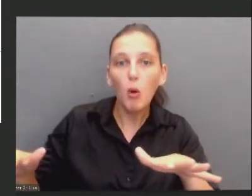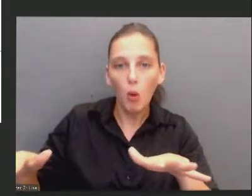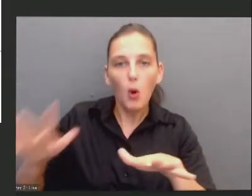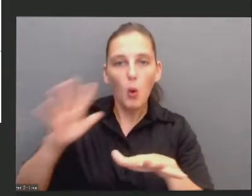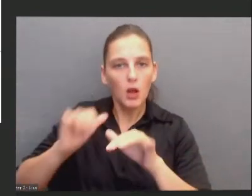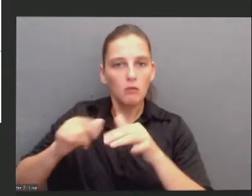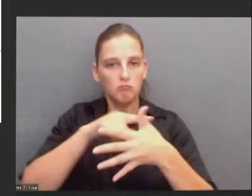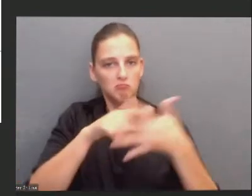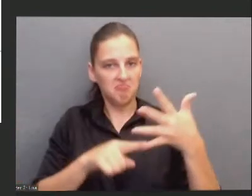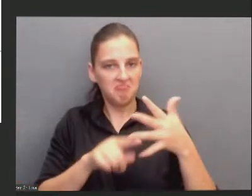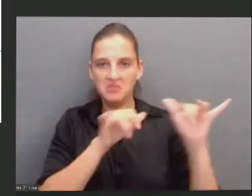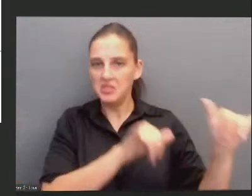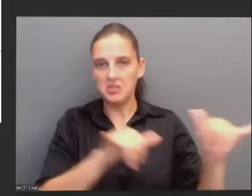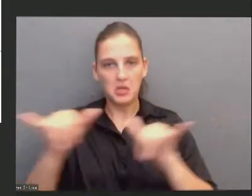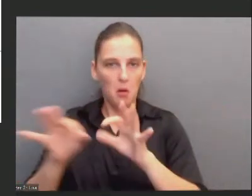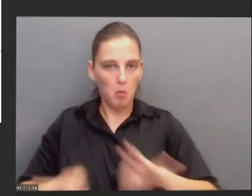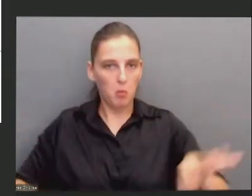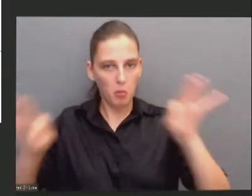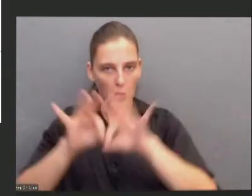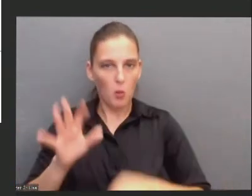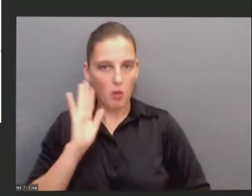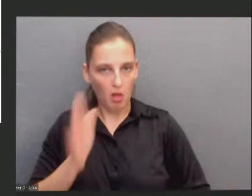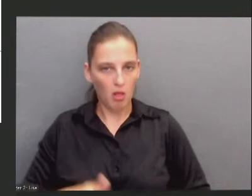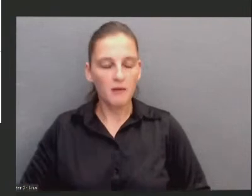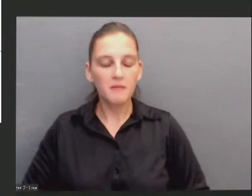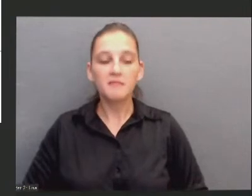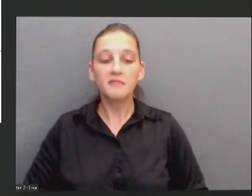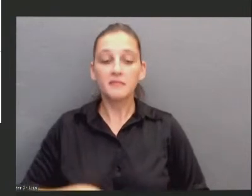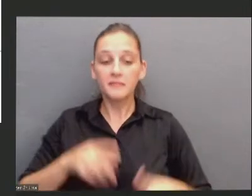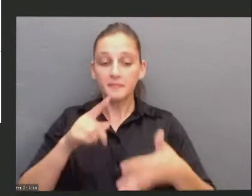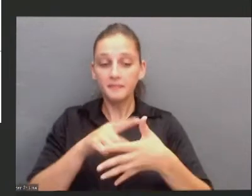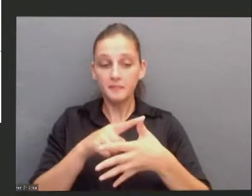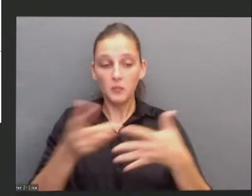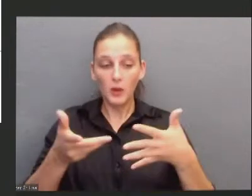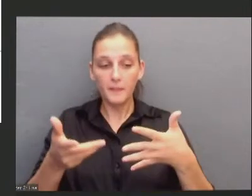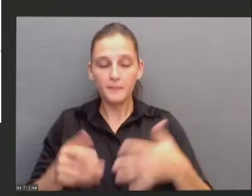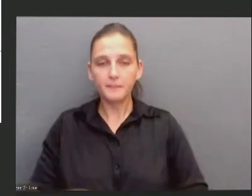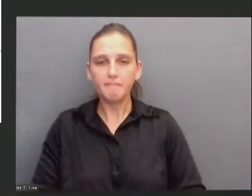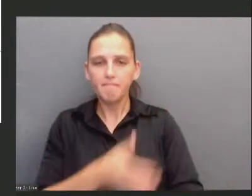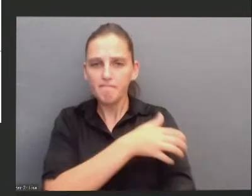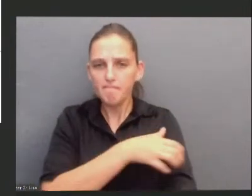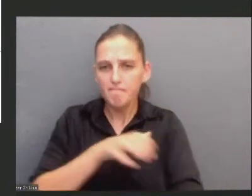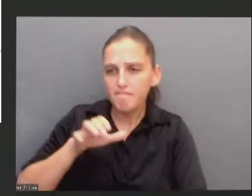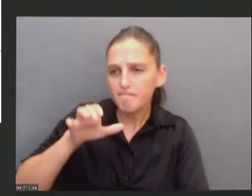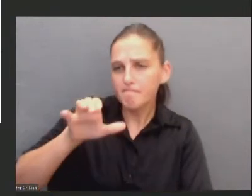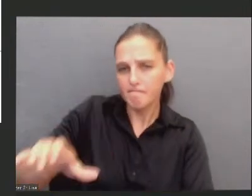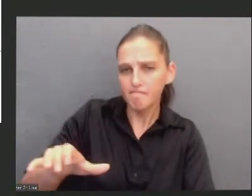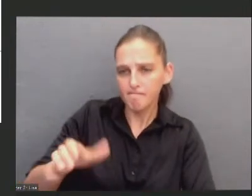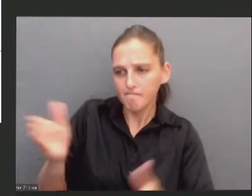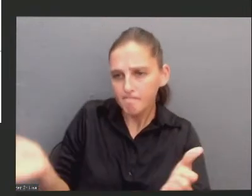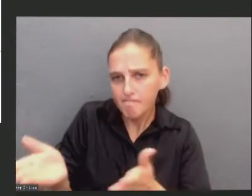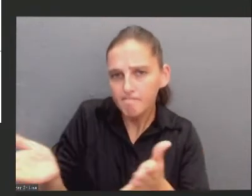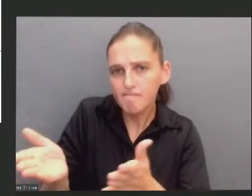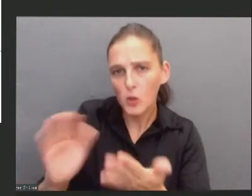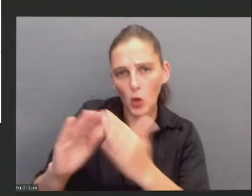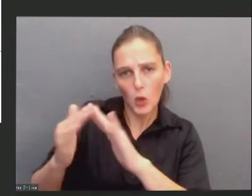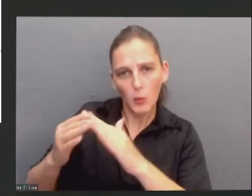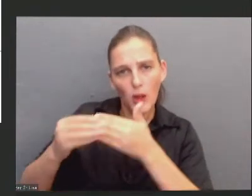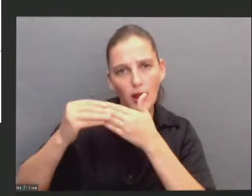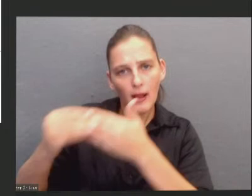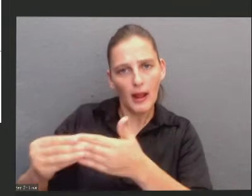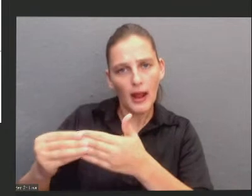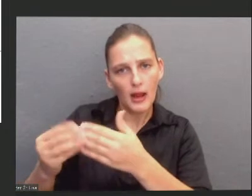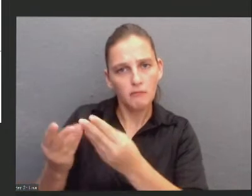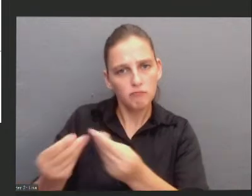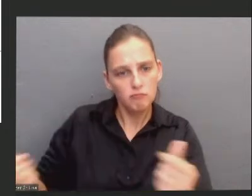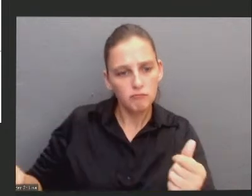cross-cutting priority is to empower and invest in community-led solutions to address health equity. And